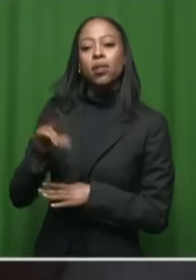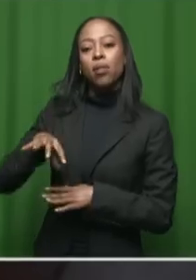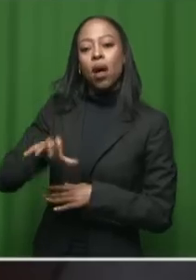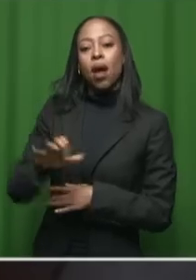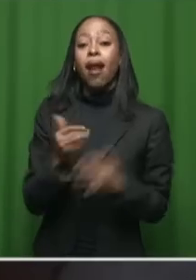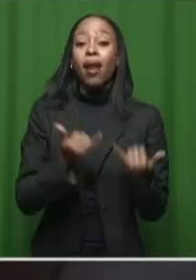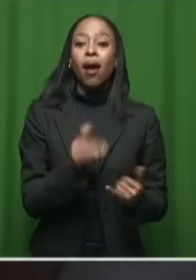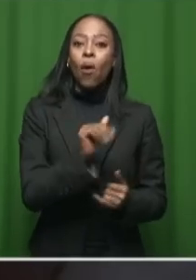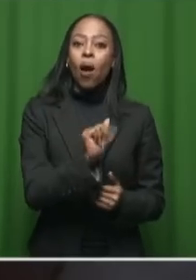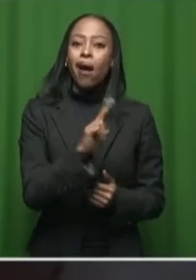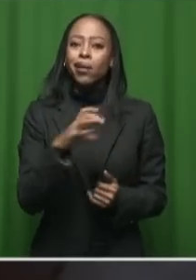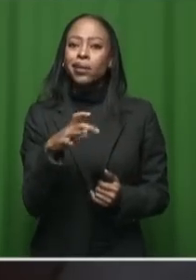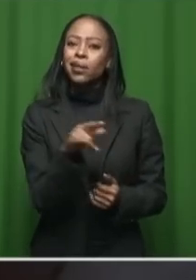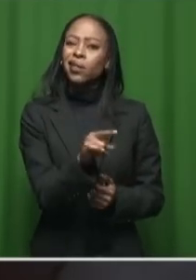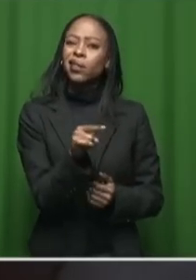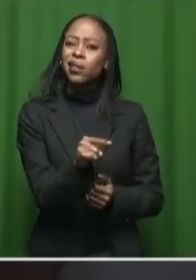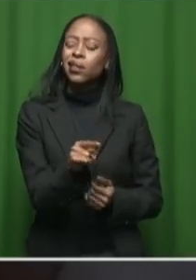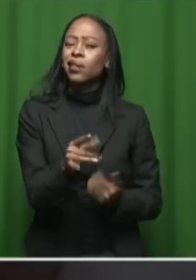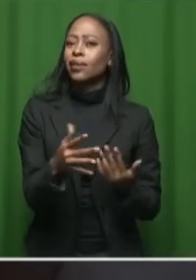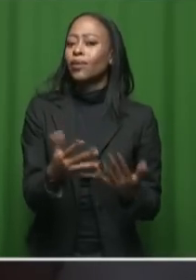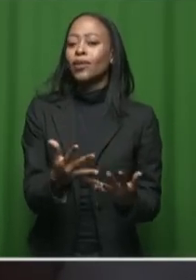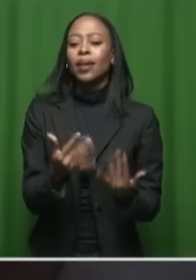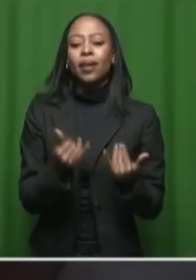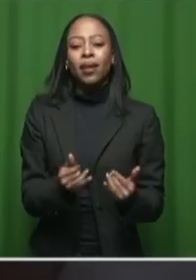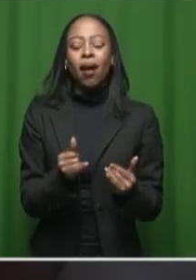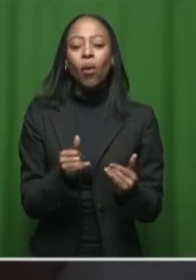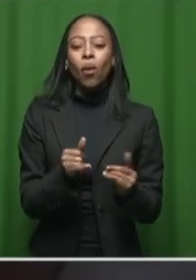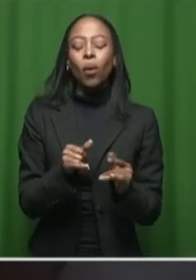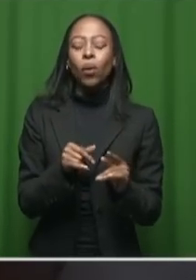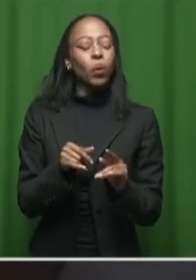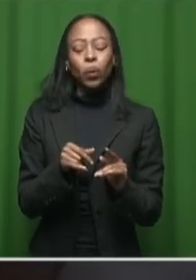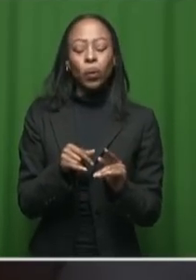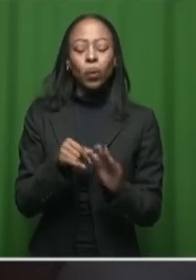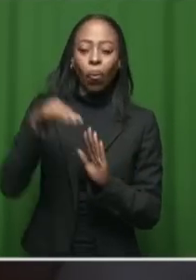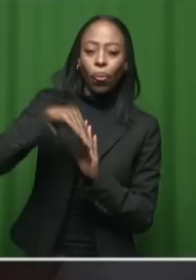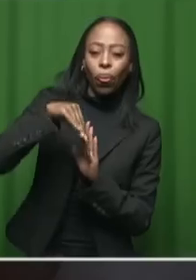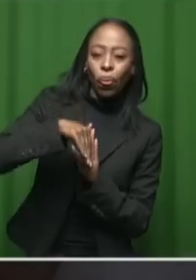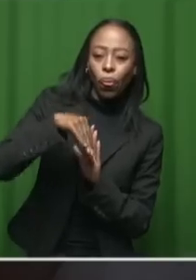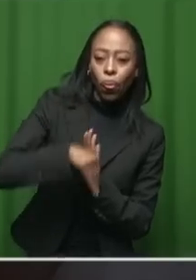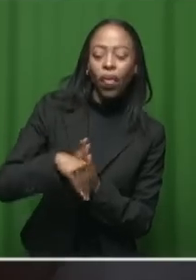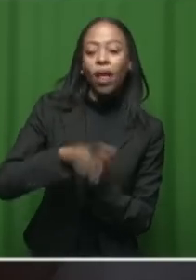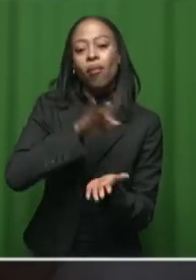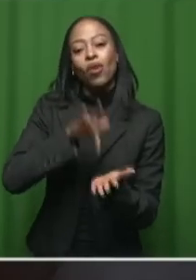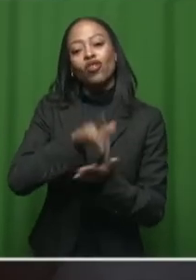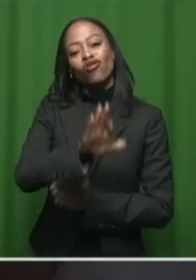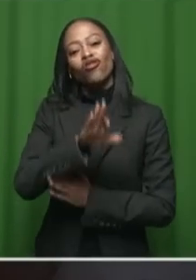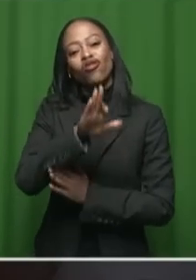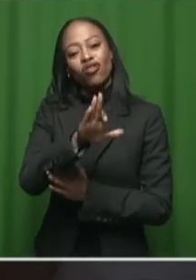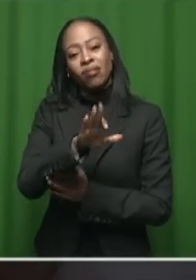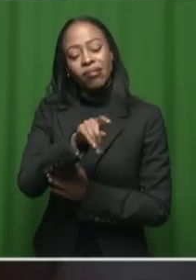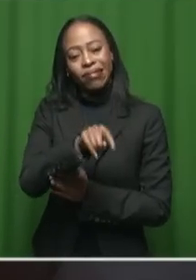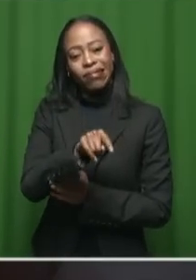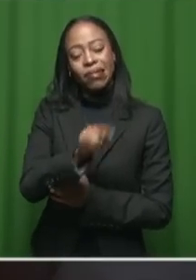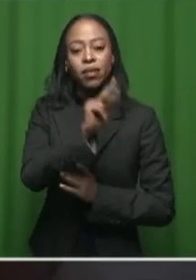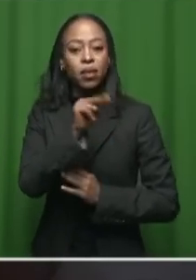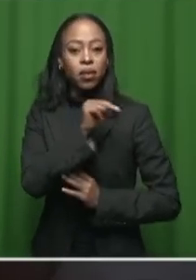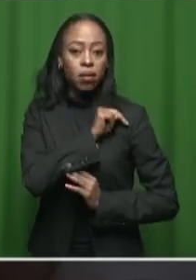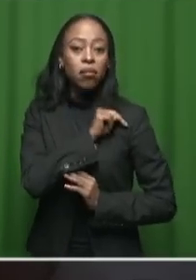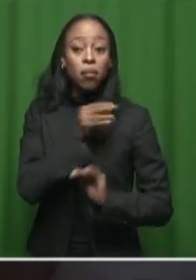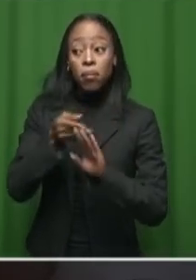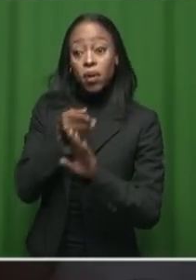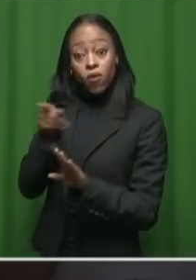ANC. Surprisingly, the ANC is now falling at third position in KwaZulu-Natal, which has been the